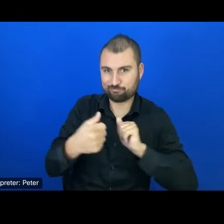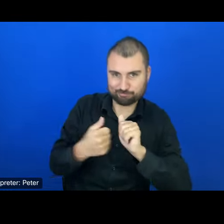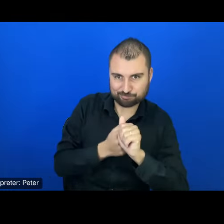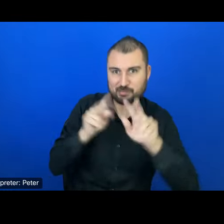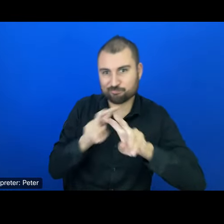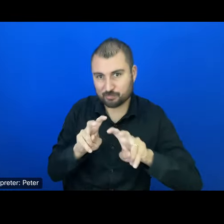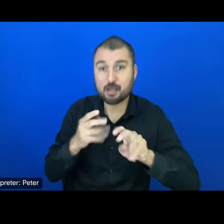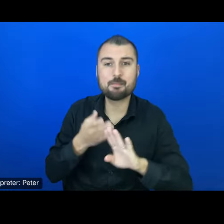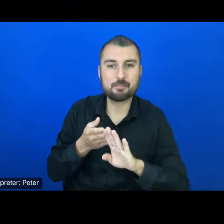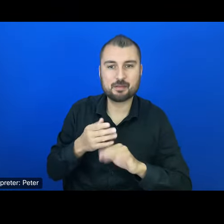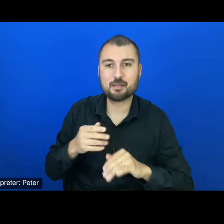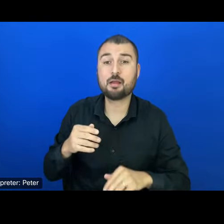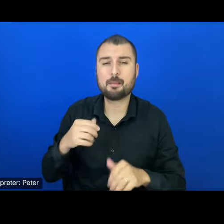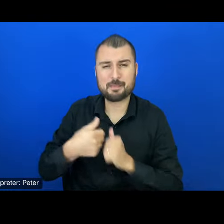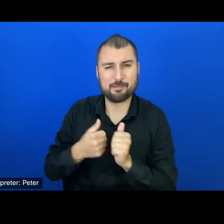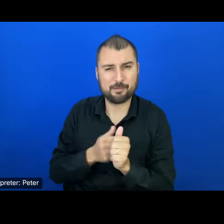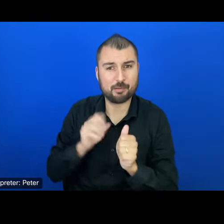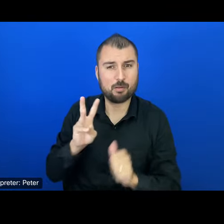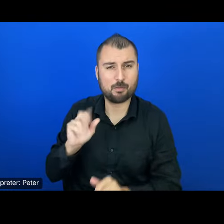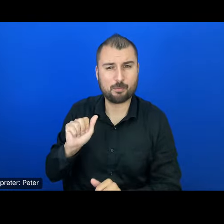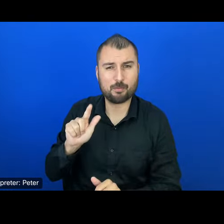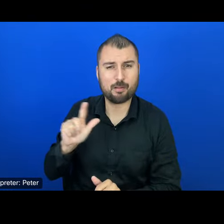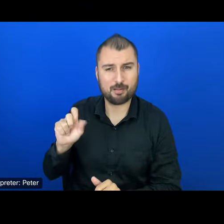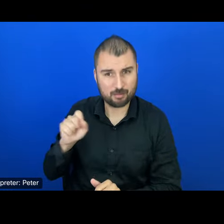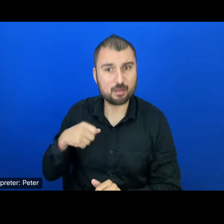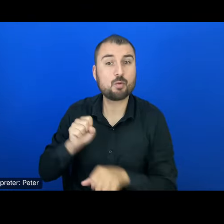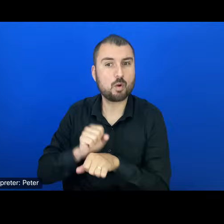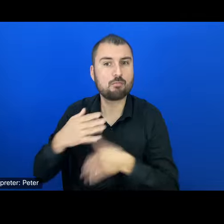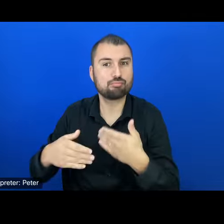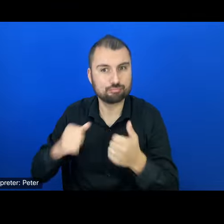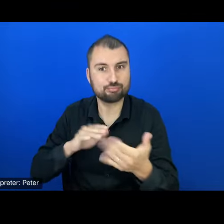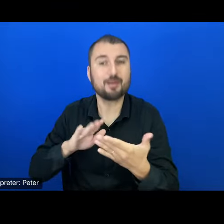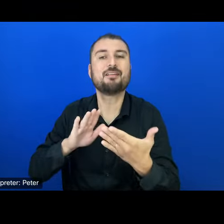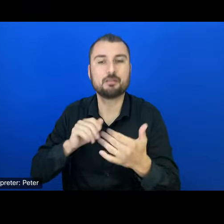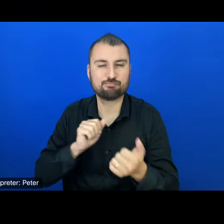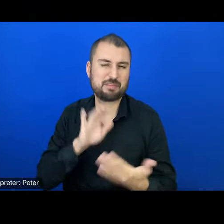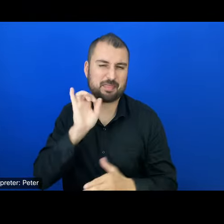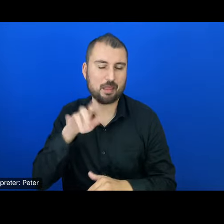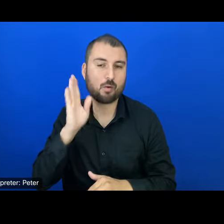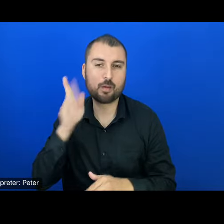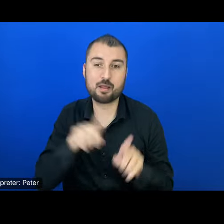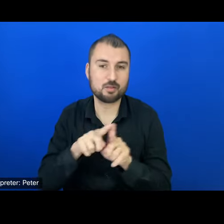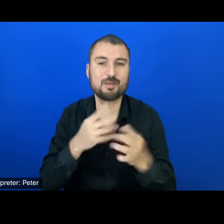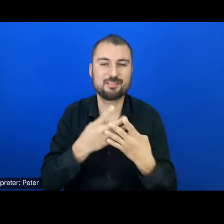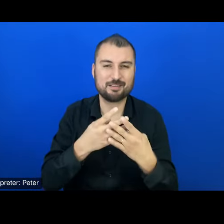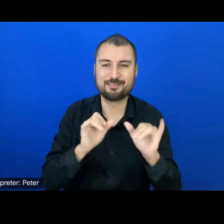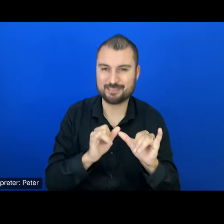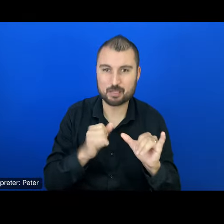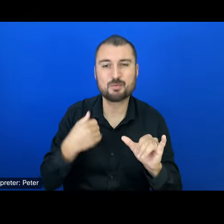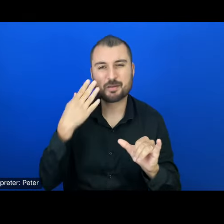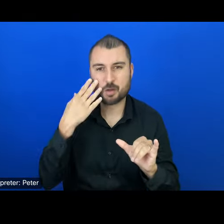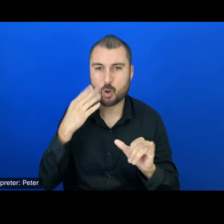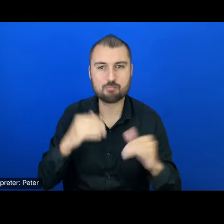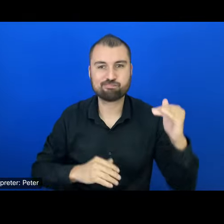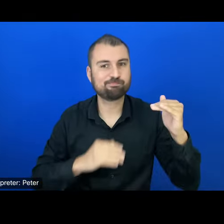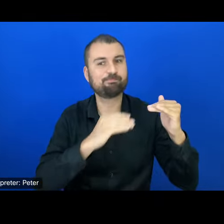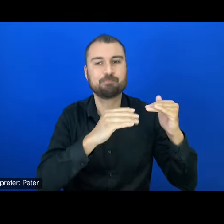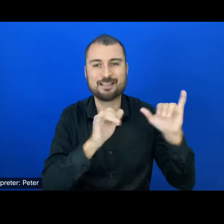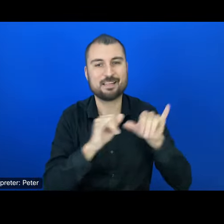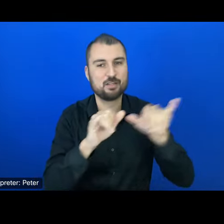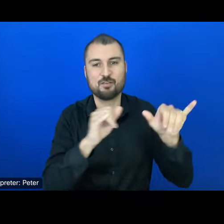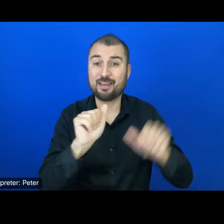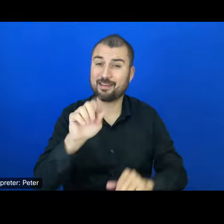That would have to be addressed as that work goes on. And then it also does not address cell size, which we know is below current standards, ADA, or the air conditioning,